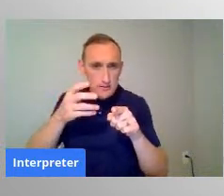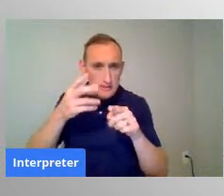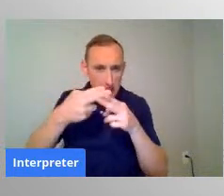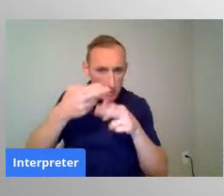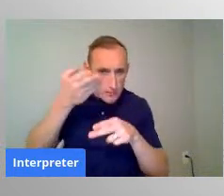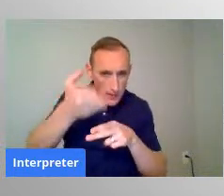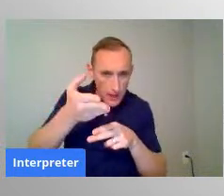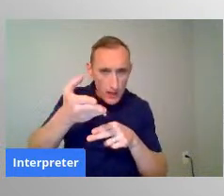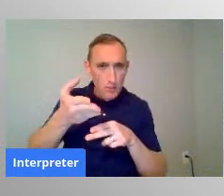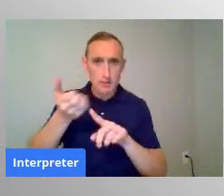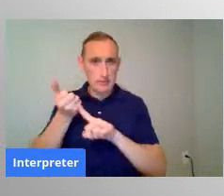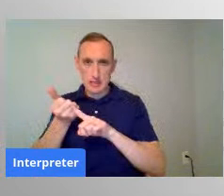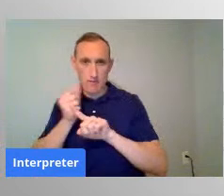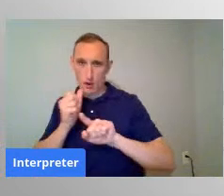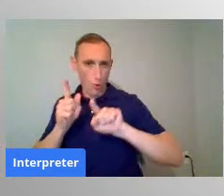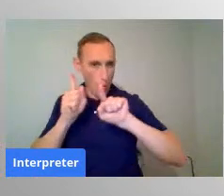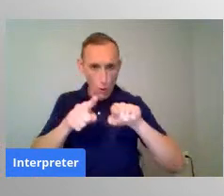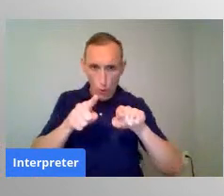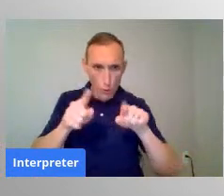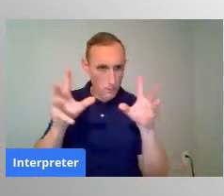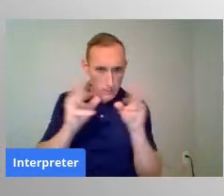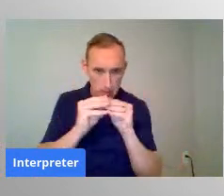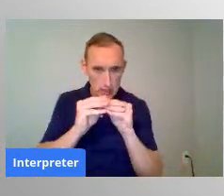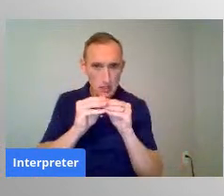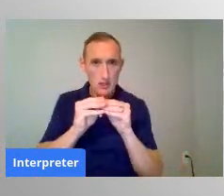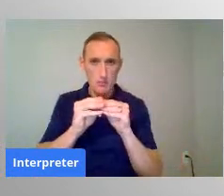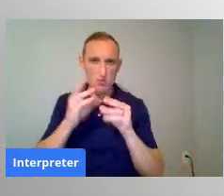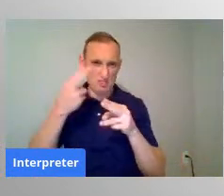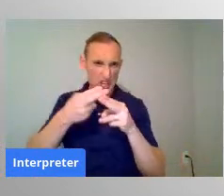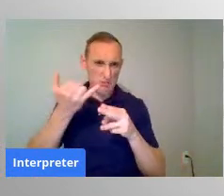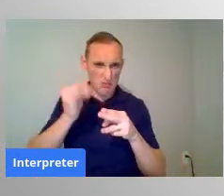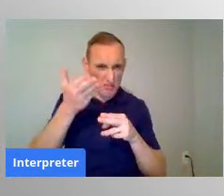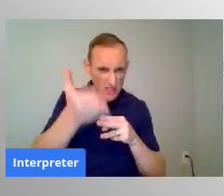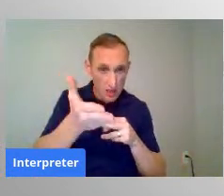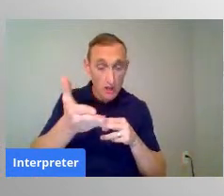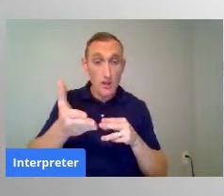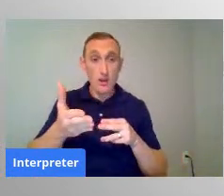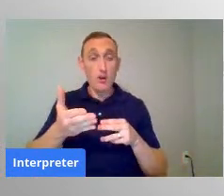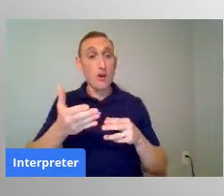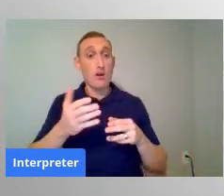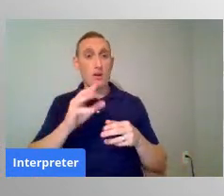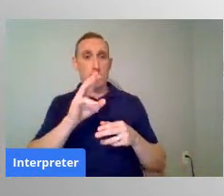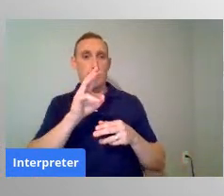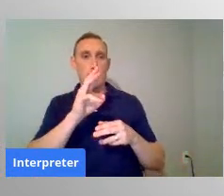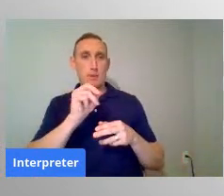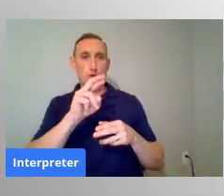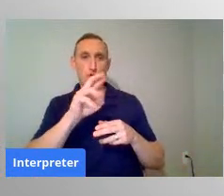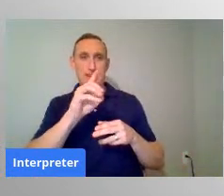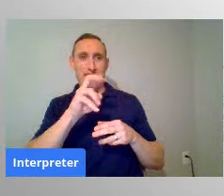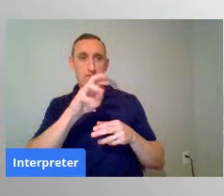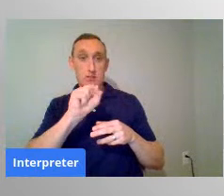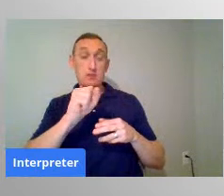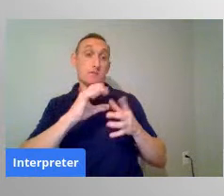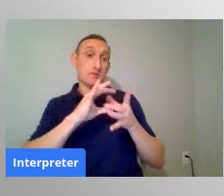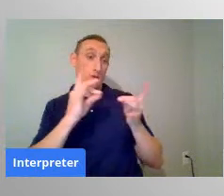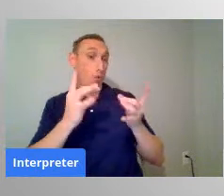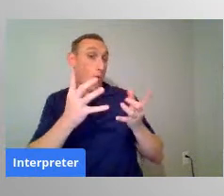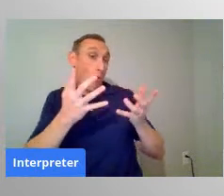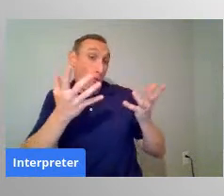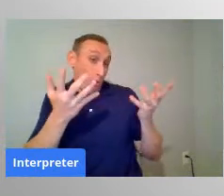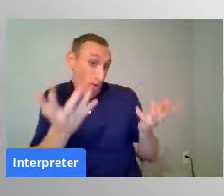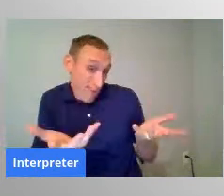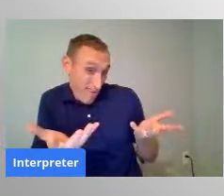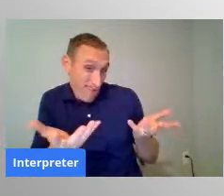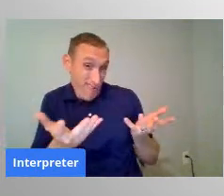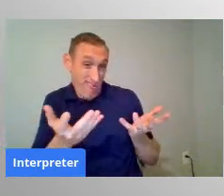be a quorum that'll be there. Well, I mean, again, I'm going to make an